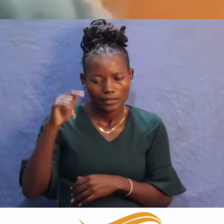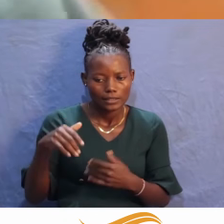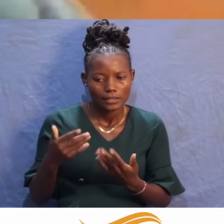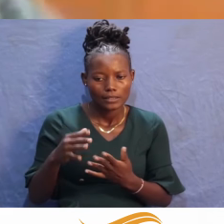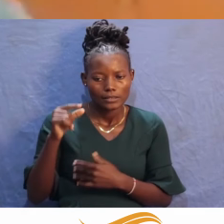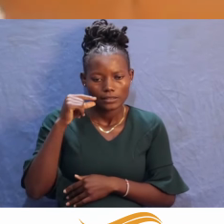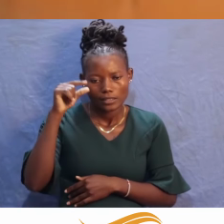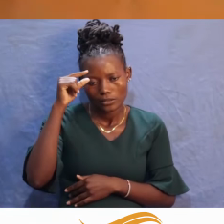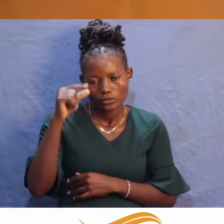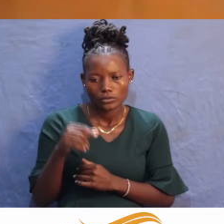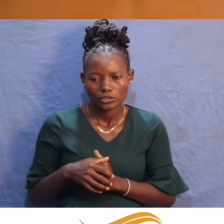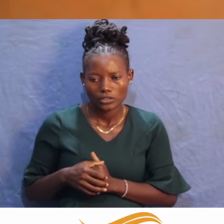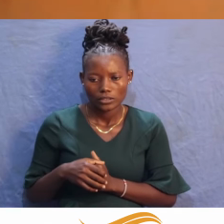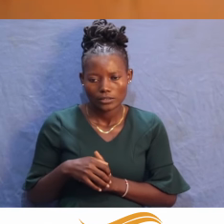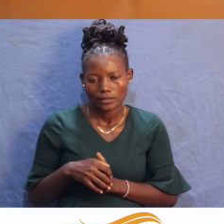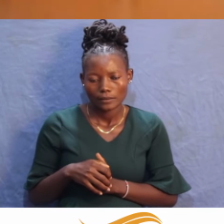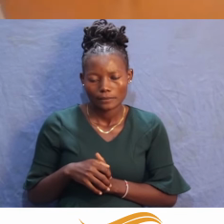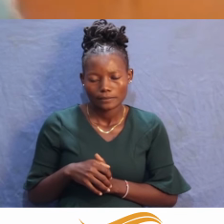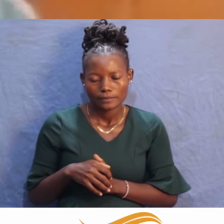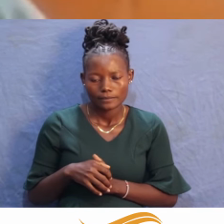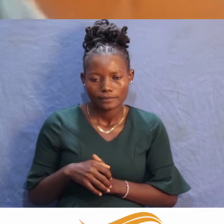gender plays into